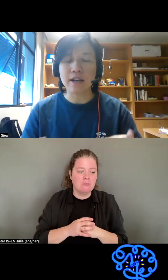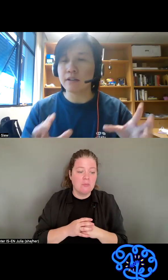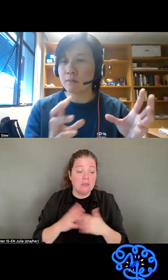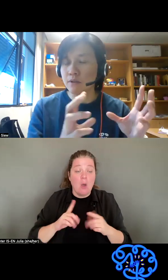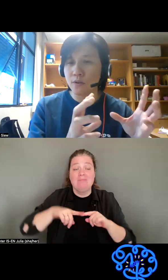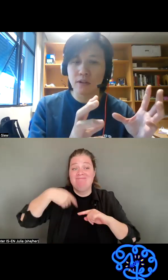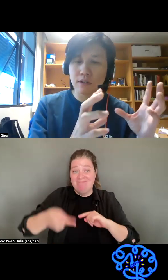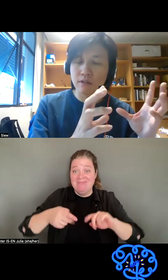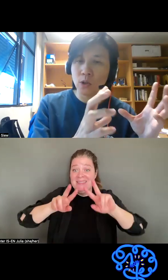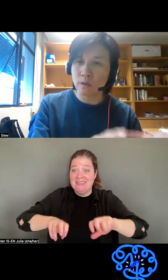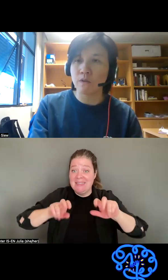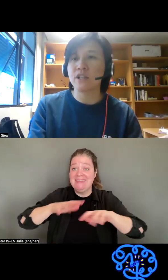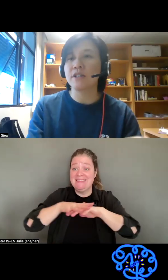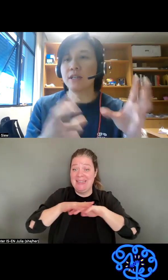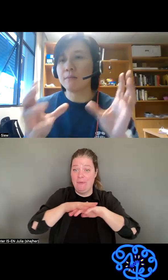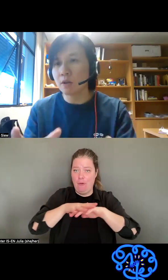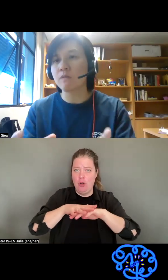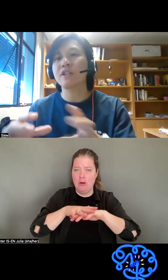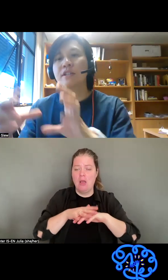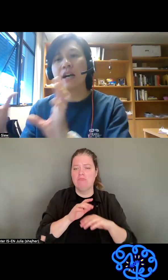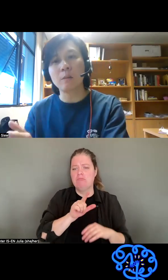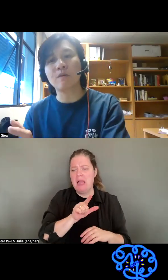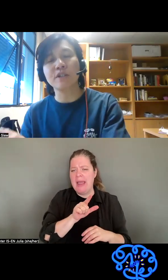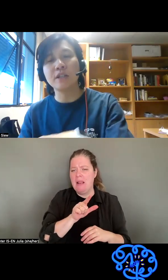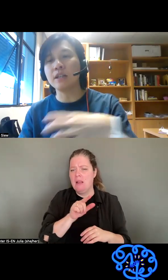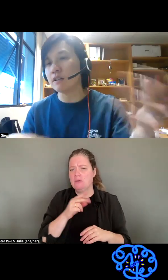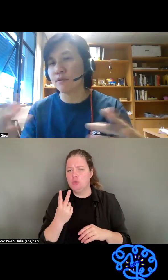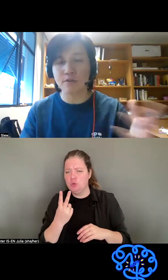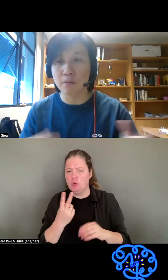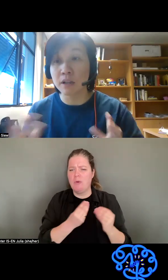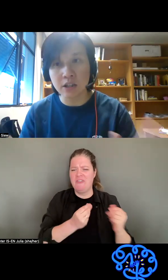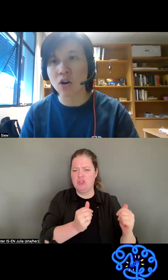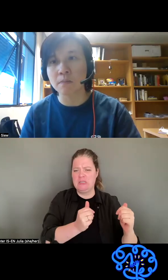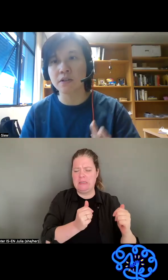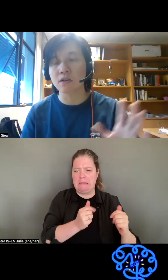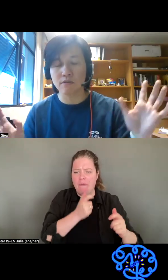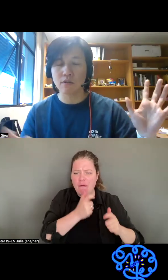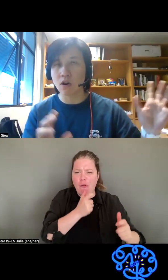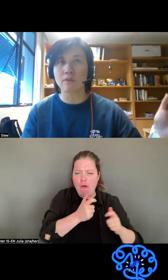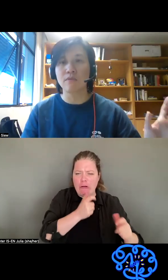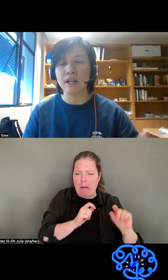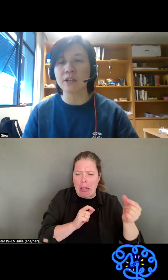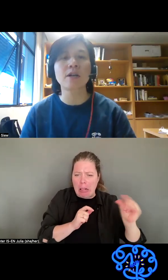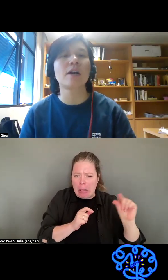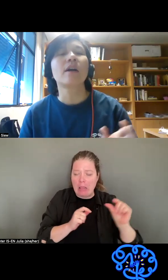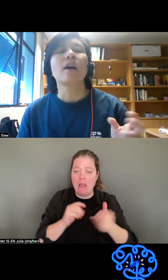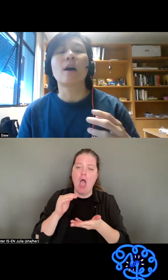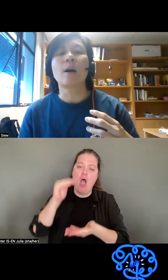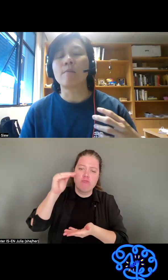we had a network for lower proficiency, middle proficiency, higher proficiency, inferred from learner corpora of